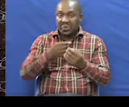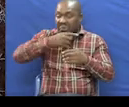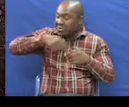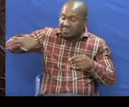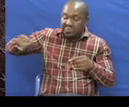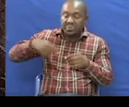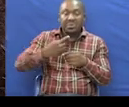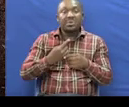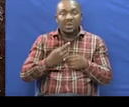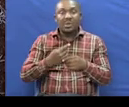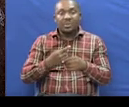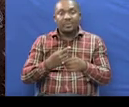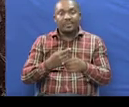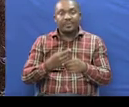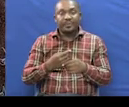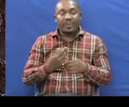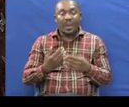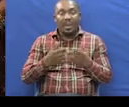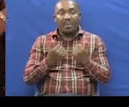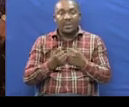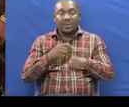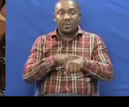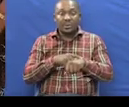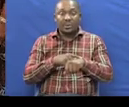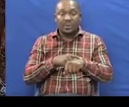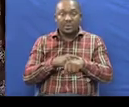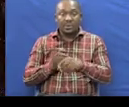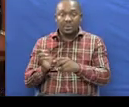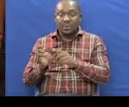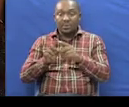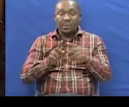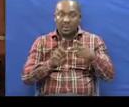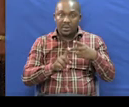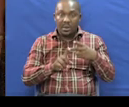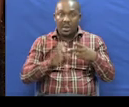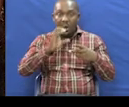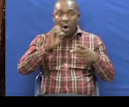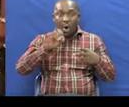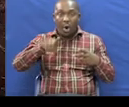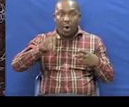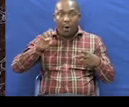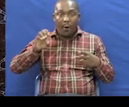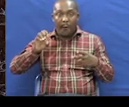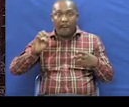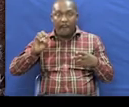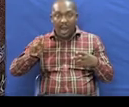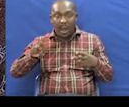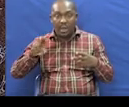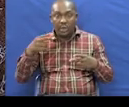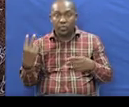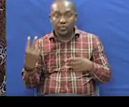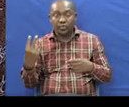is fulfilled. But when you come to copper 2, that means during